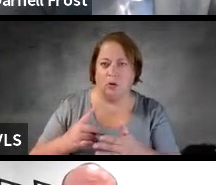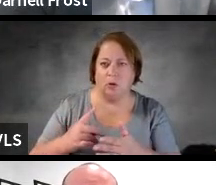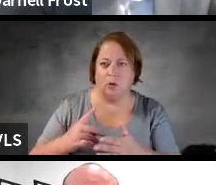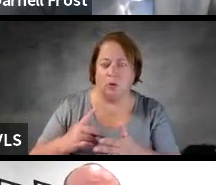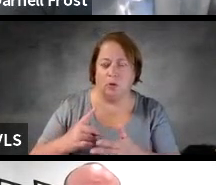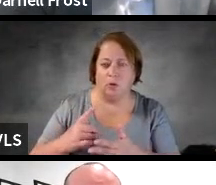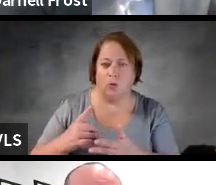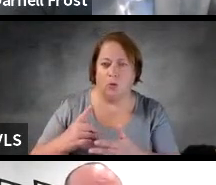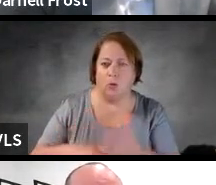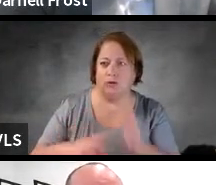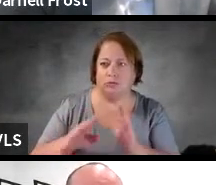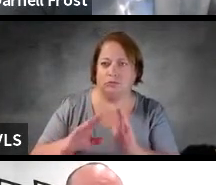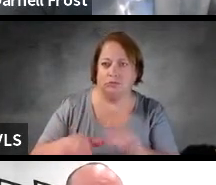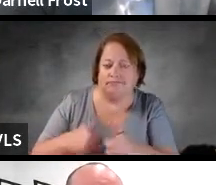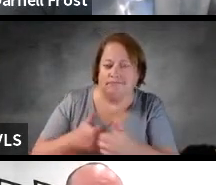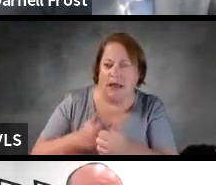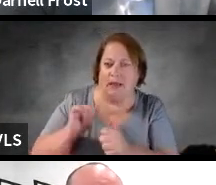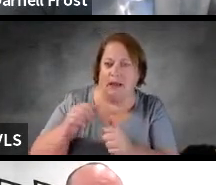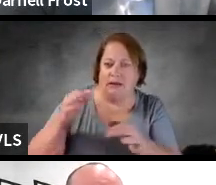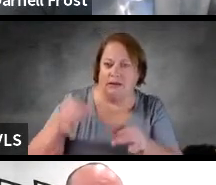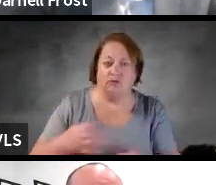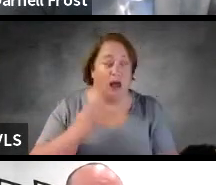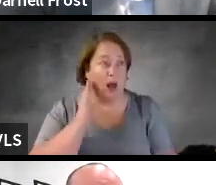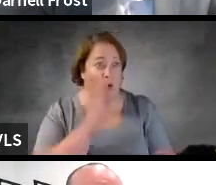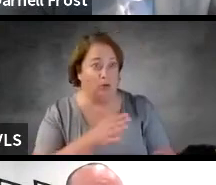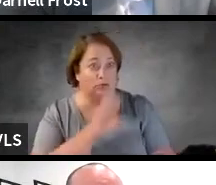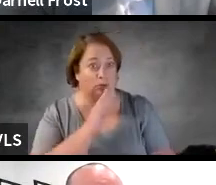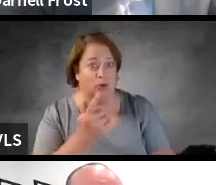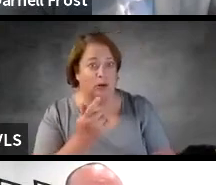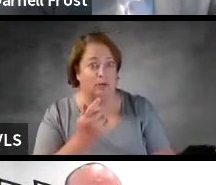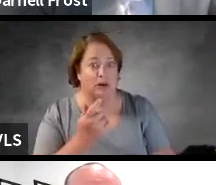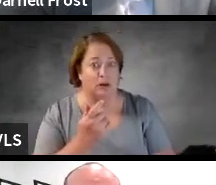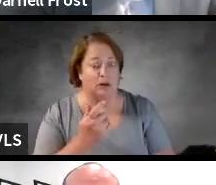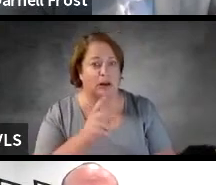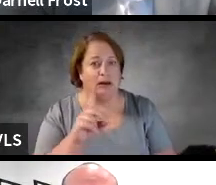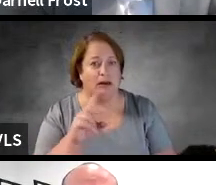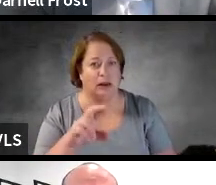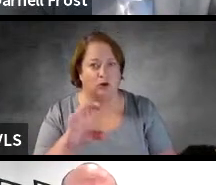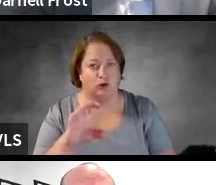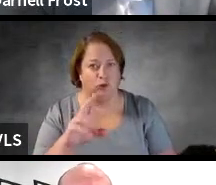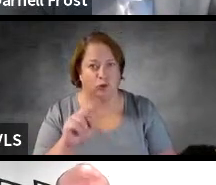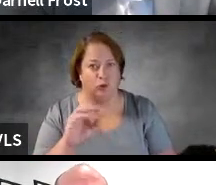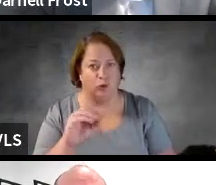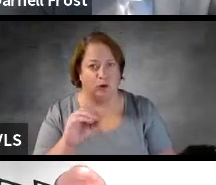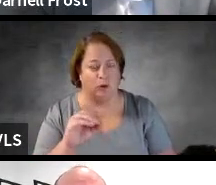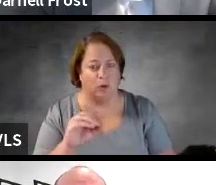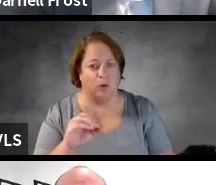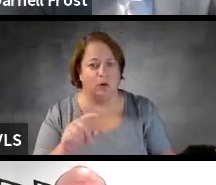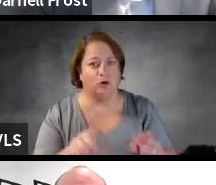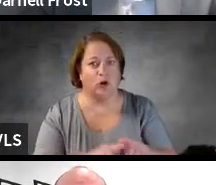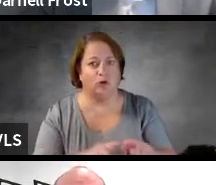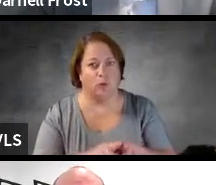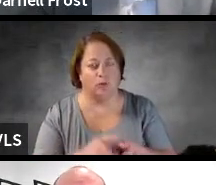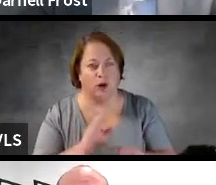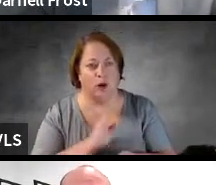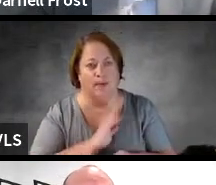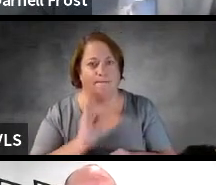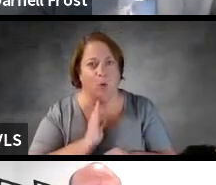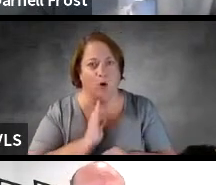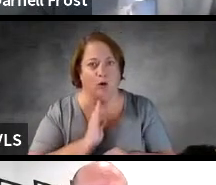decision? I will speak to a little bit of it, and Dr. Cuneo, who is also, who's been on the board